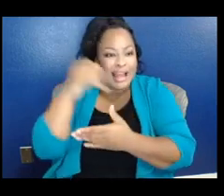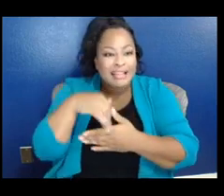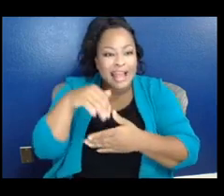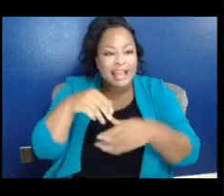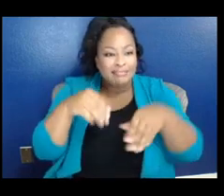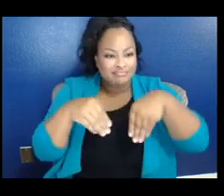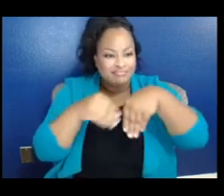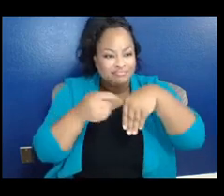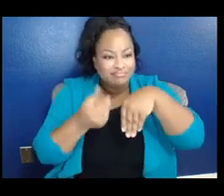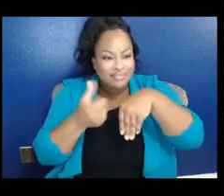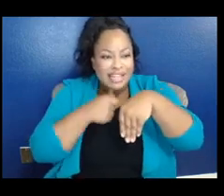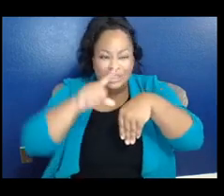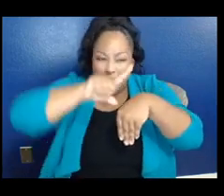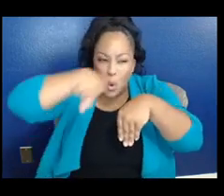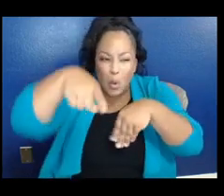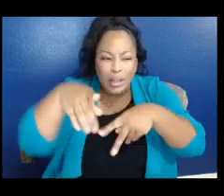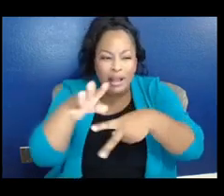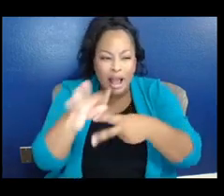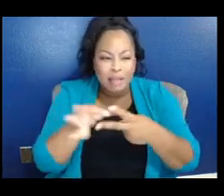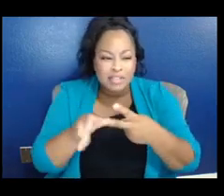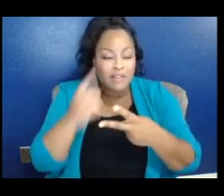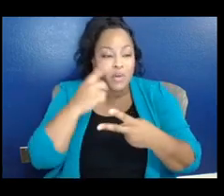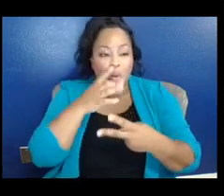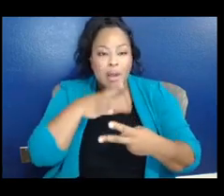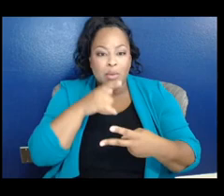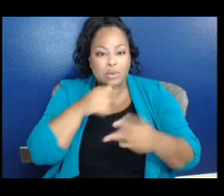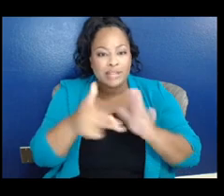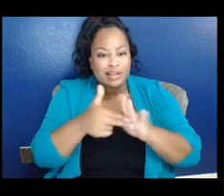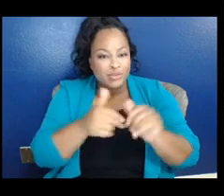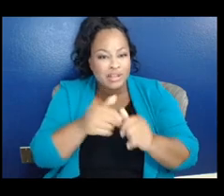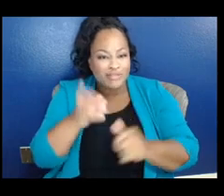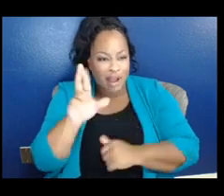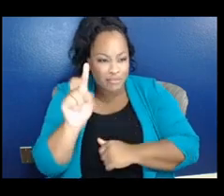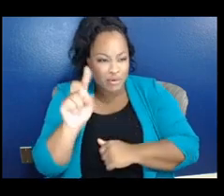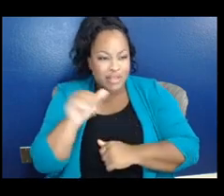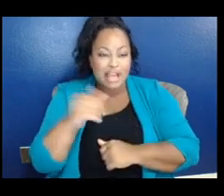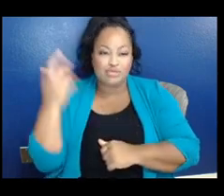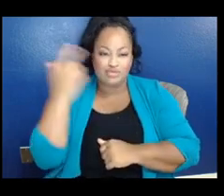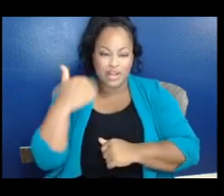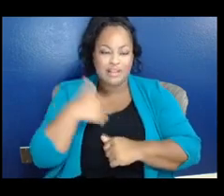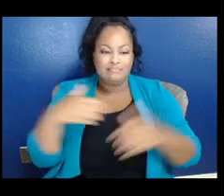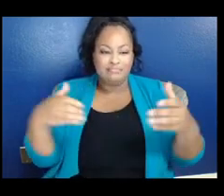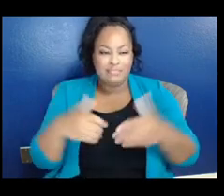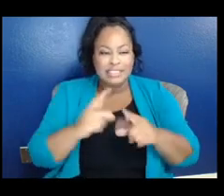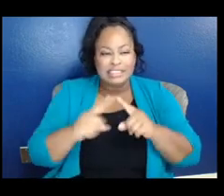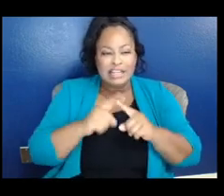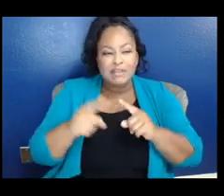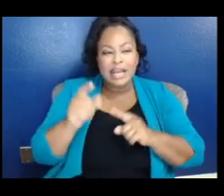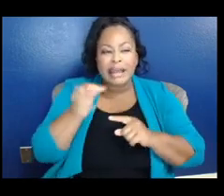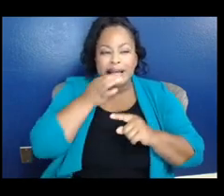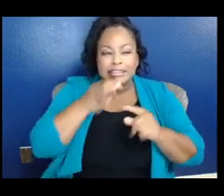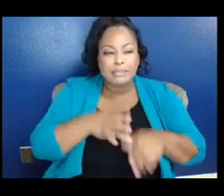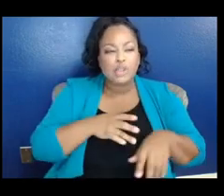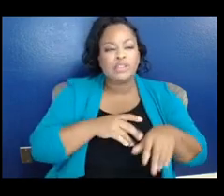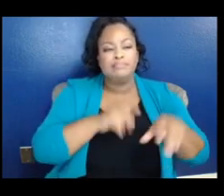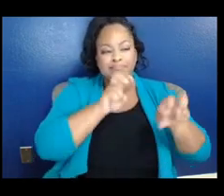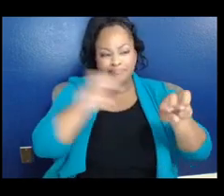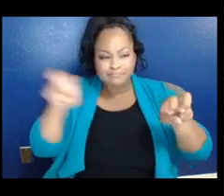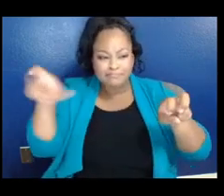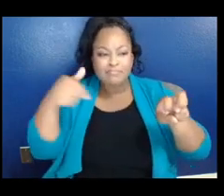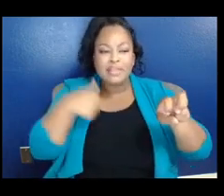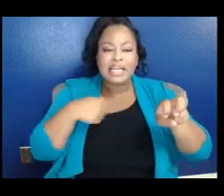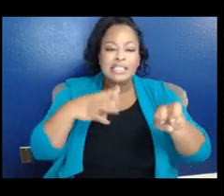hysterectomy is the only option for women who are diagnosed with fibroids. And that is why I've called together panels of experts to speak